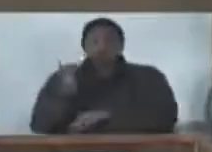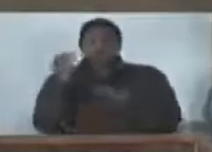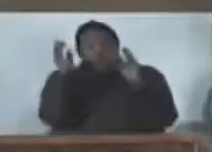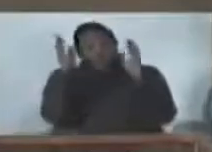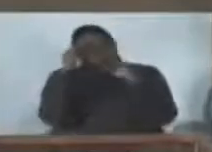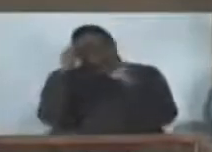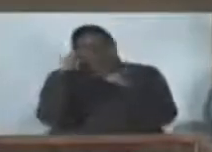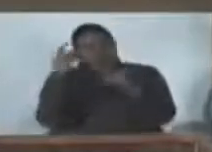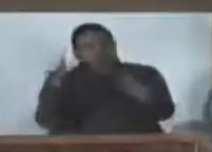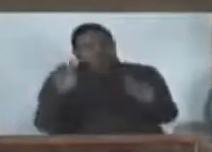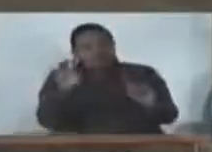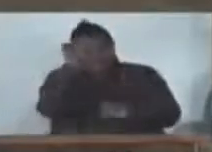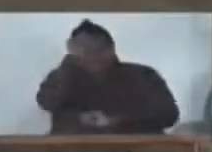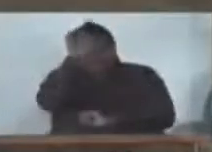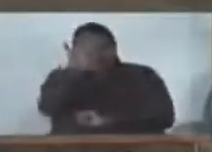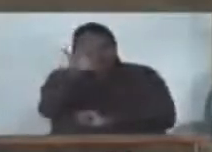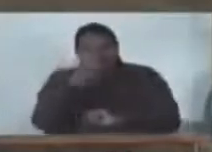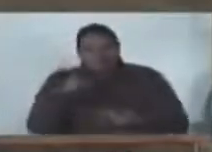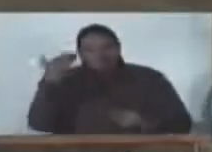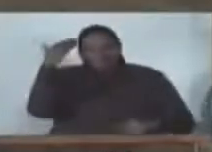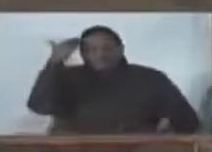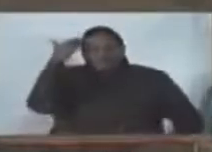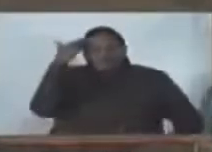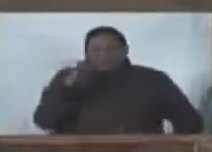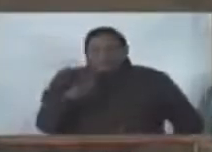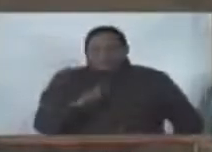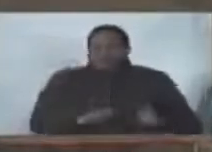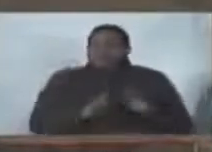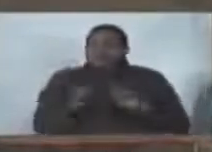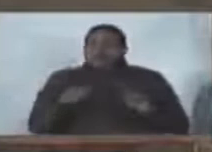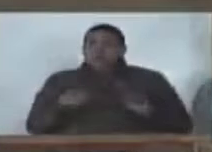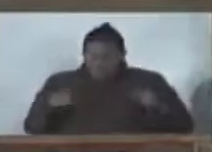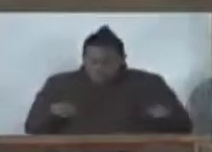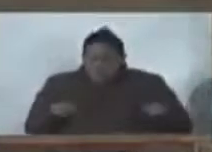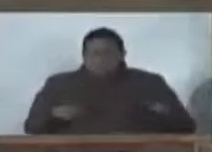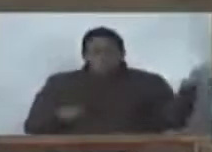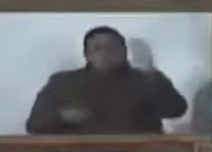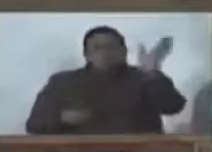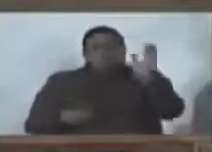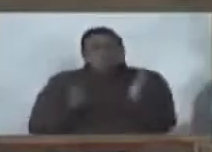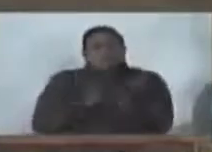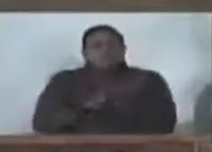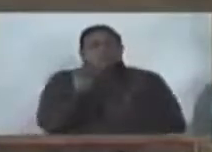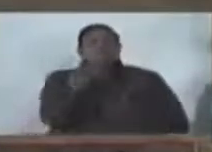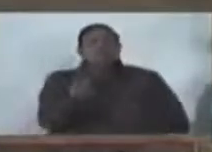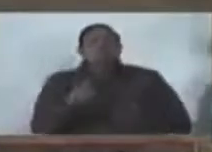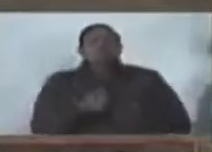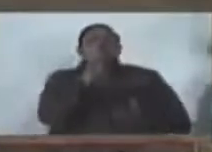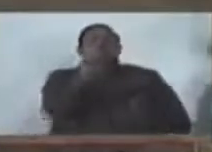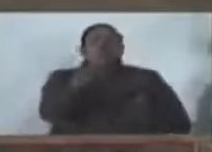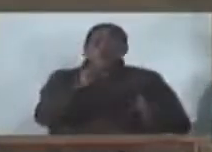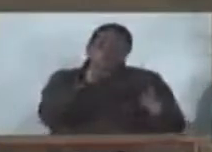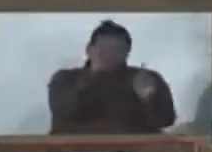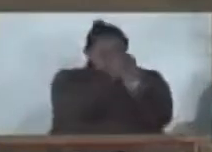This is understandable, but we must not cower in fear, Mr. Speaker. We must expose